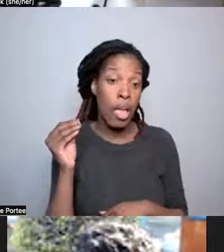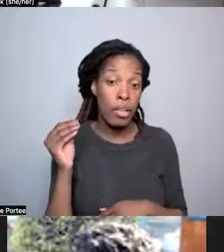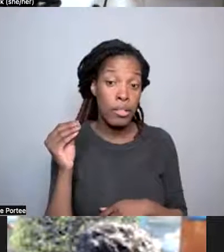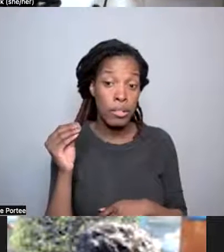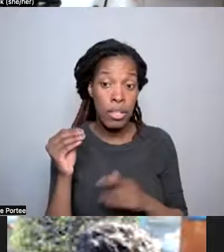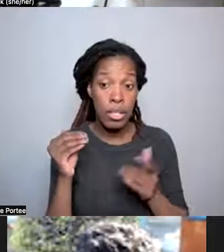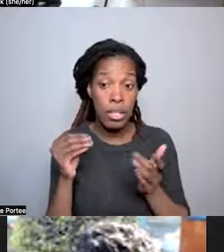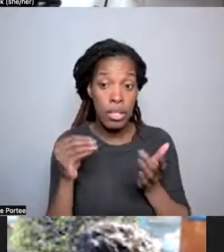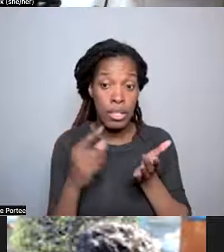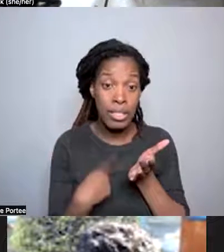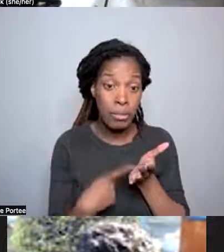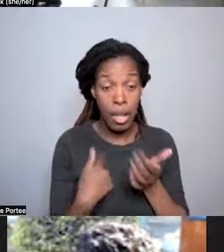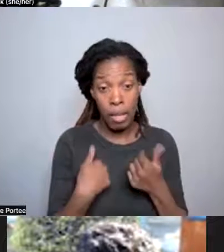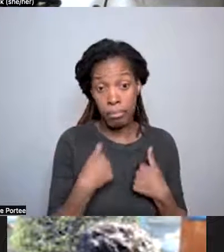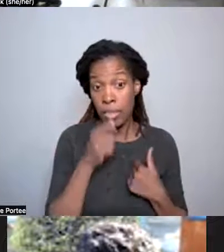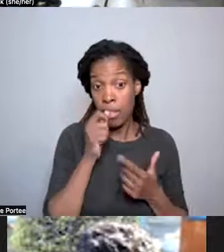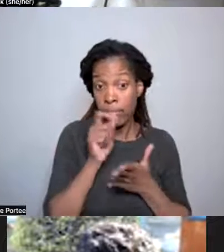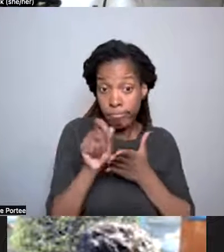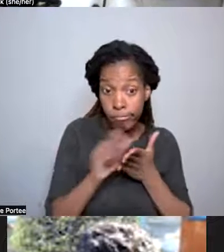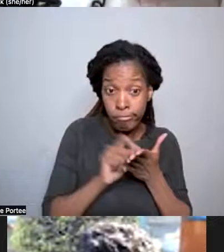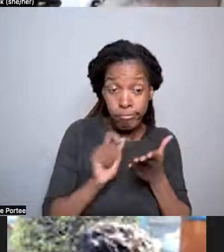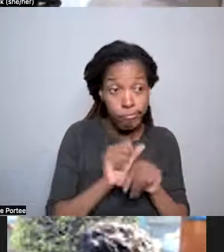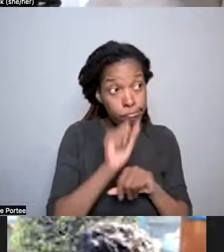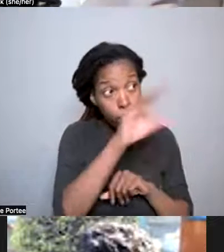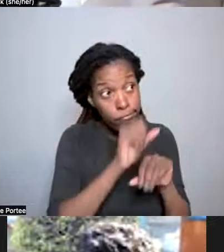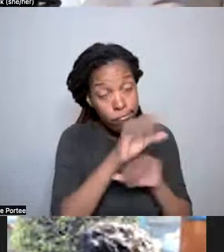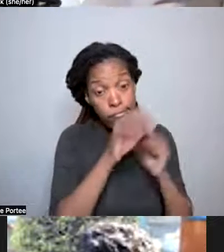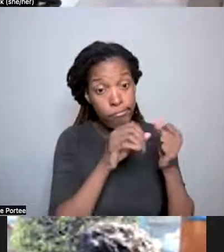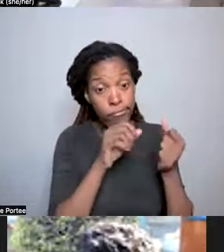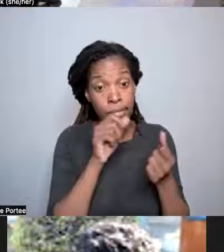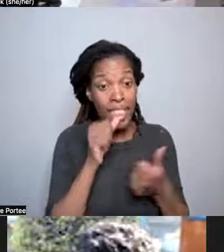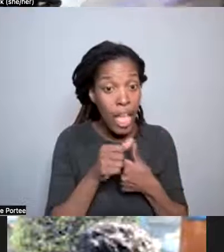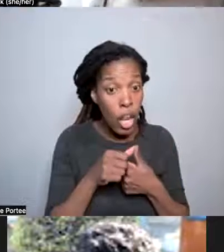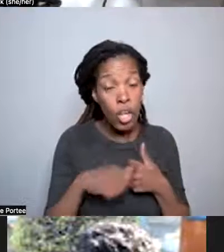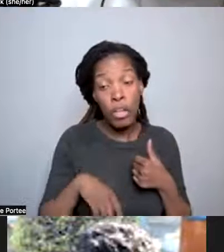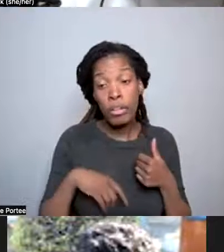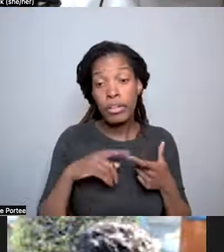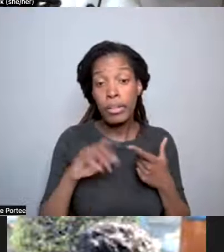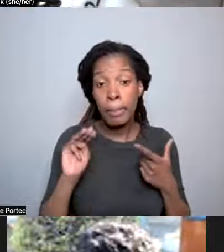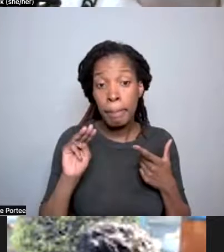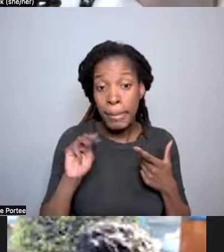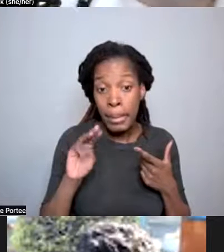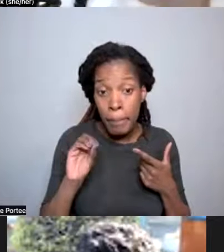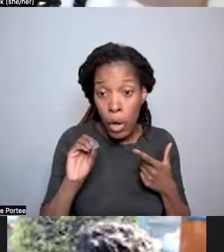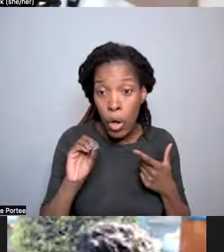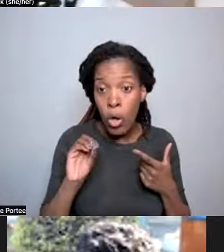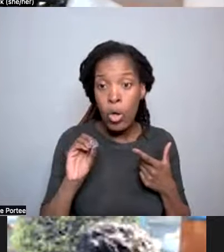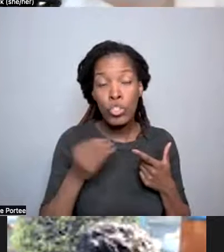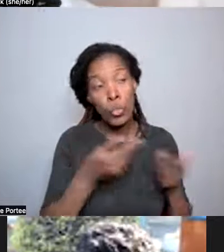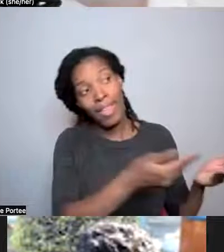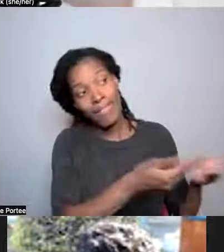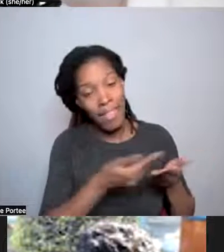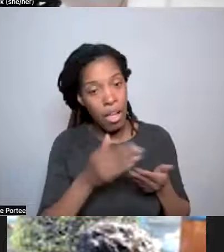I write letters, open letters, and policy memo to invite the